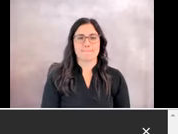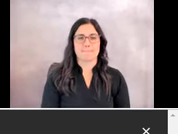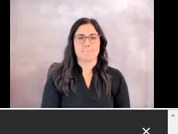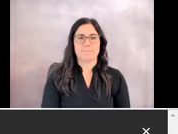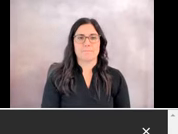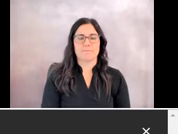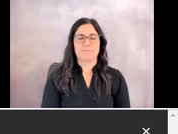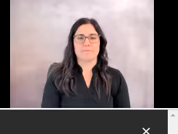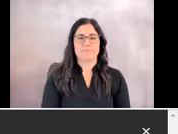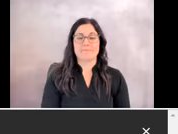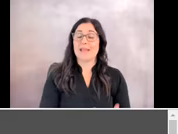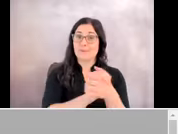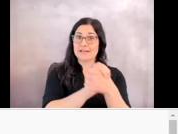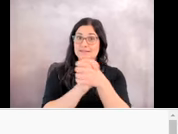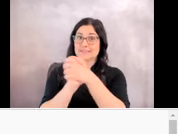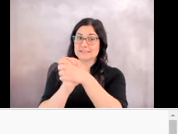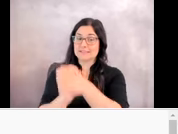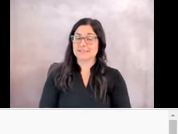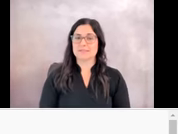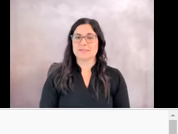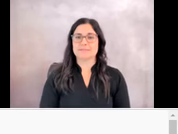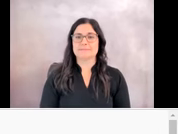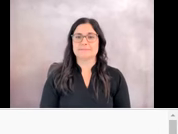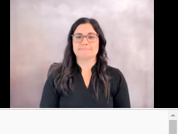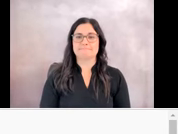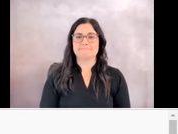I gotta write her name. Congratulations. Down.